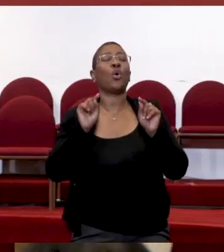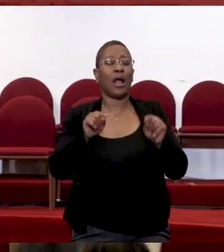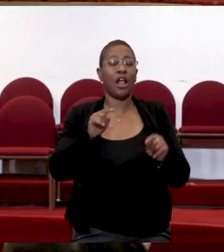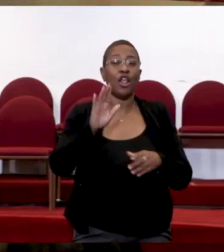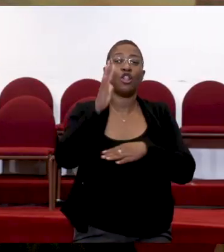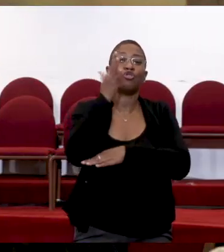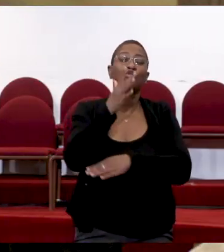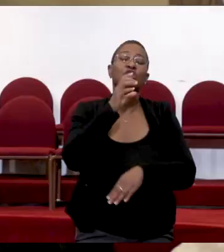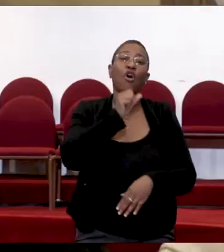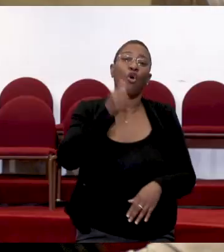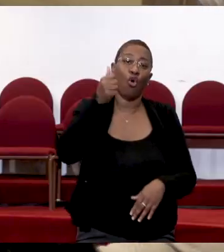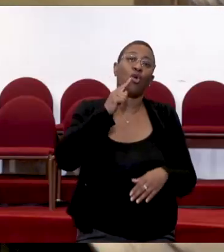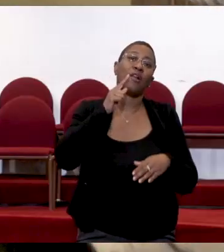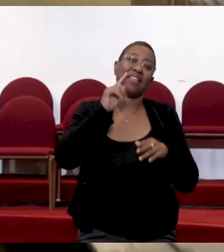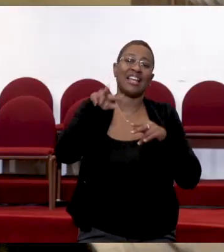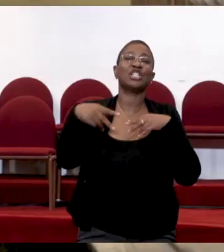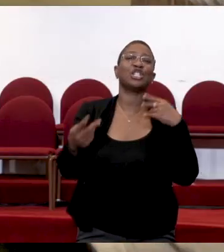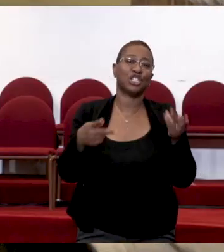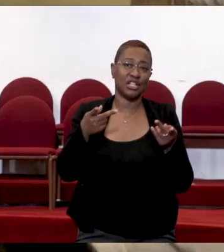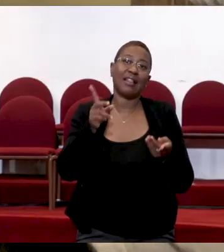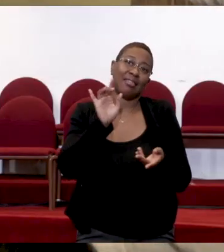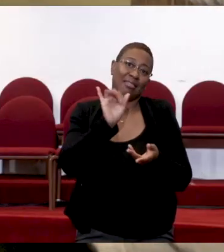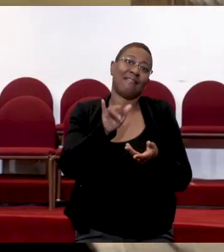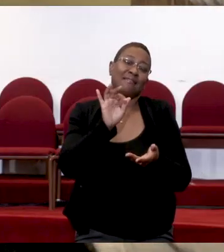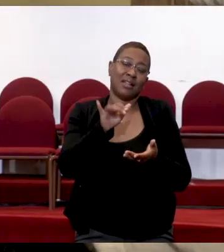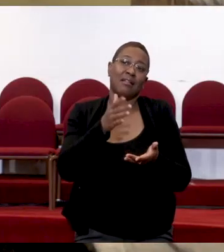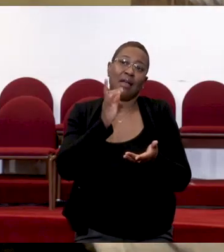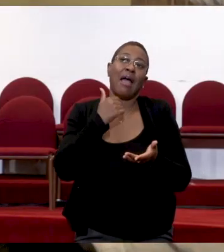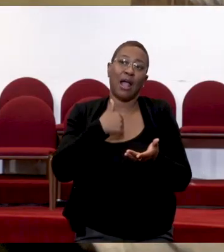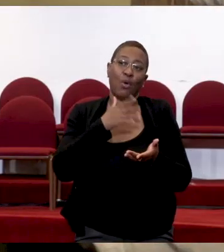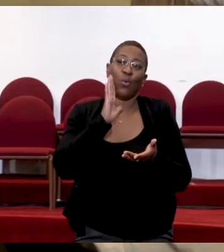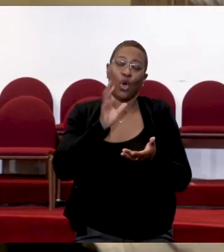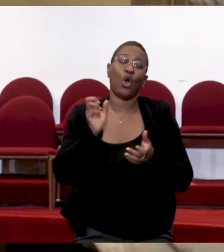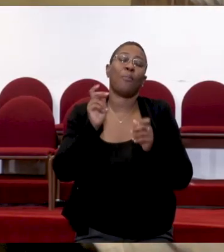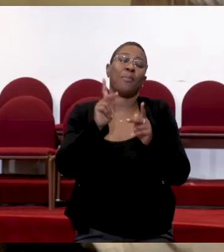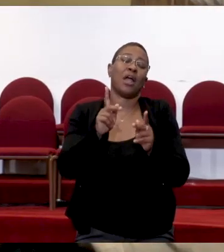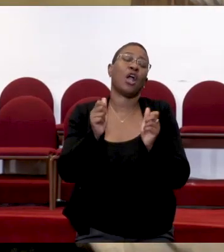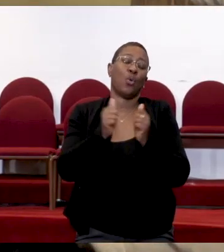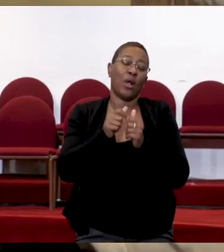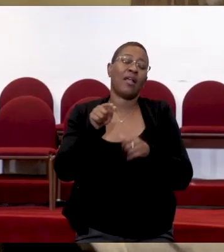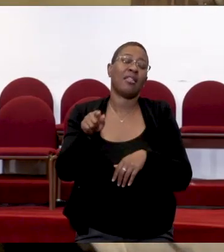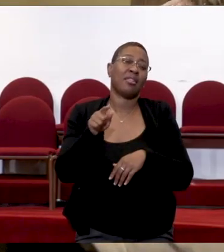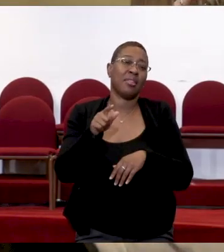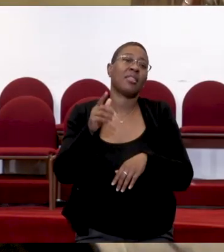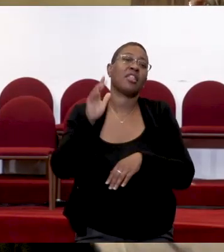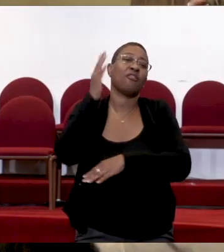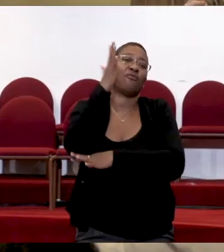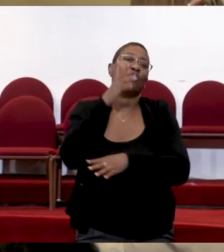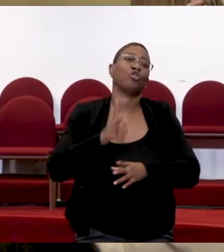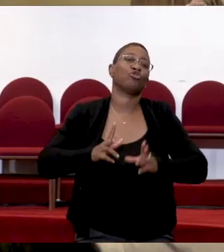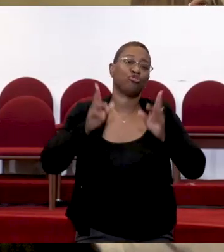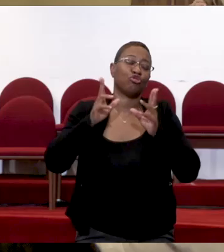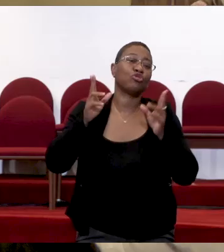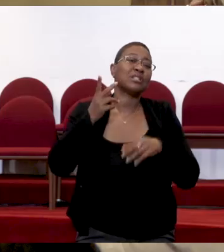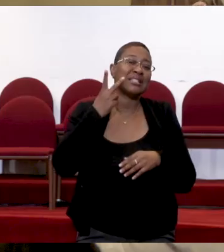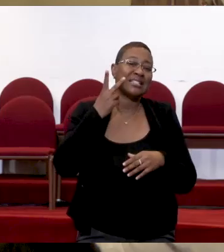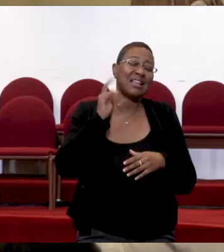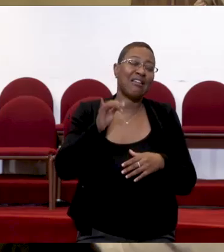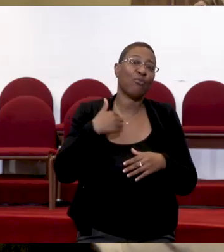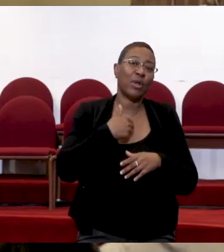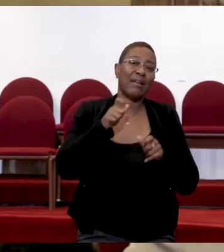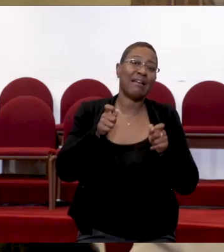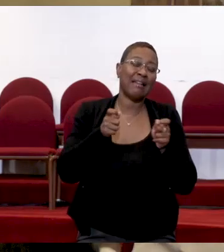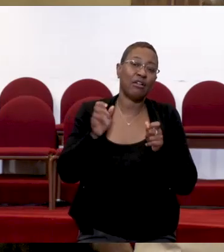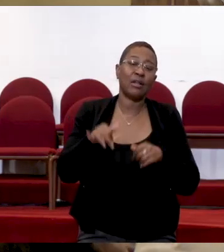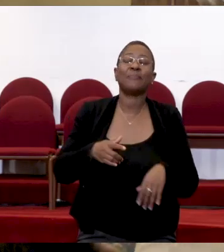they shed. That's what they do. But I am going to go back out myself with the forester to take a look to see if anything is Well, dying. it sounds like